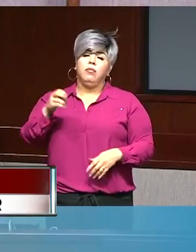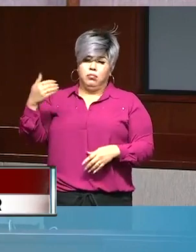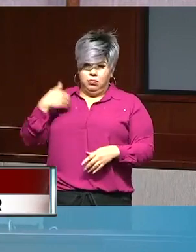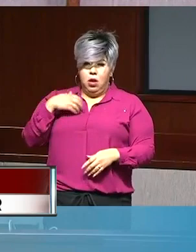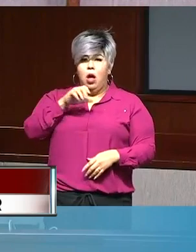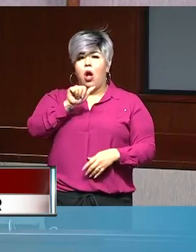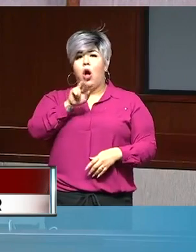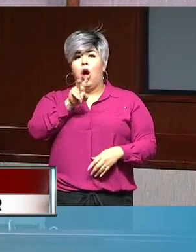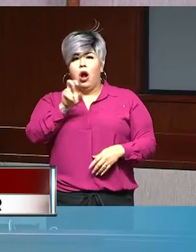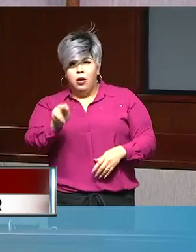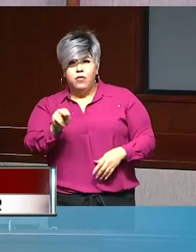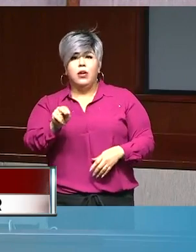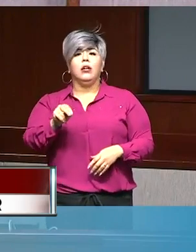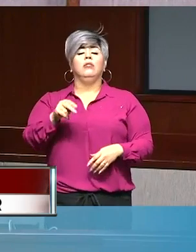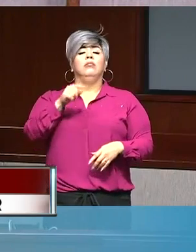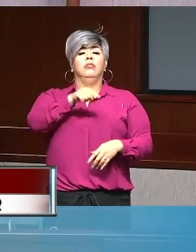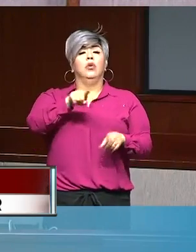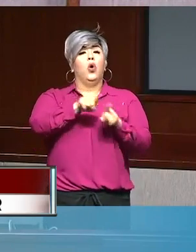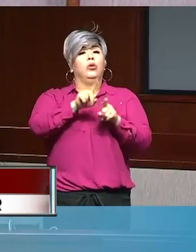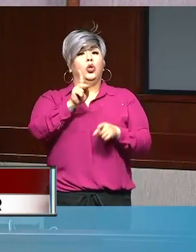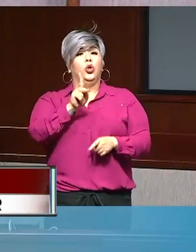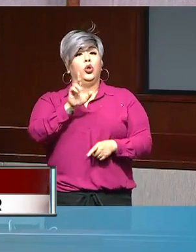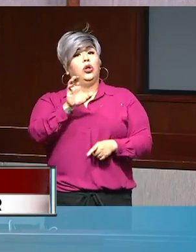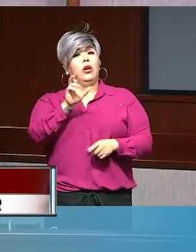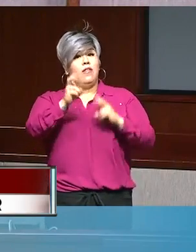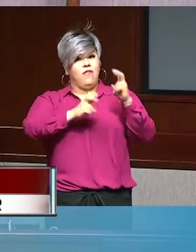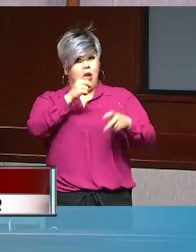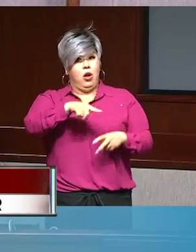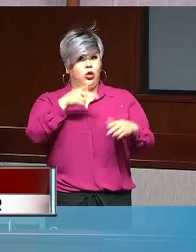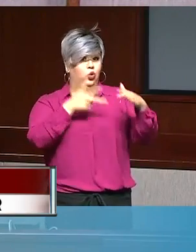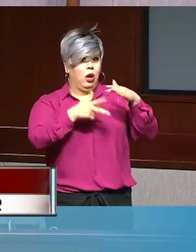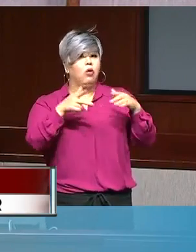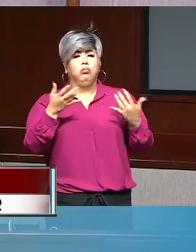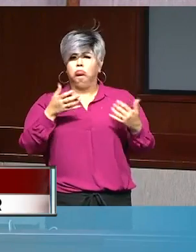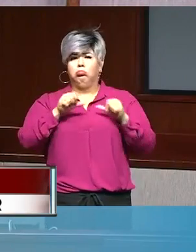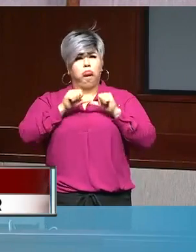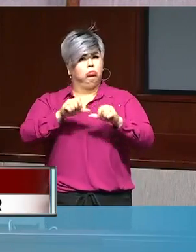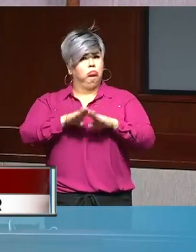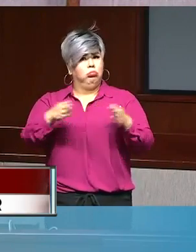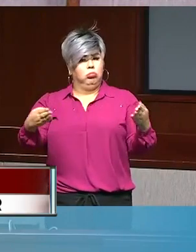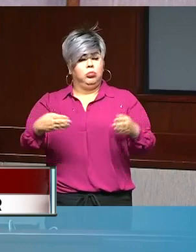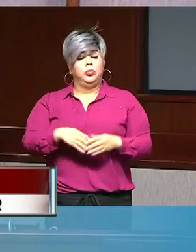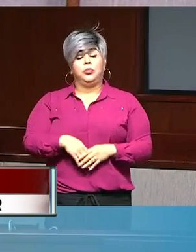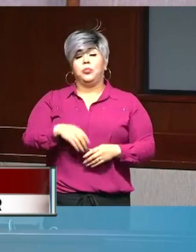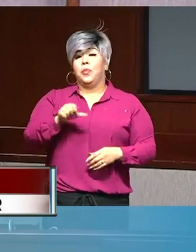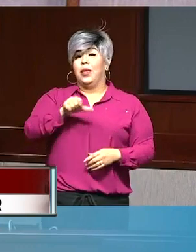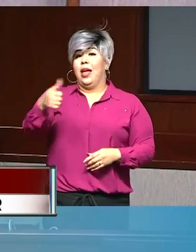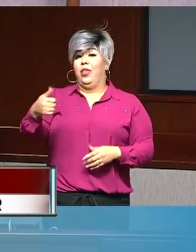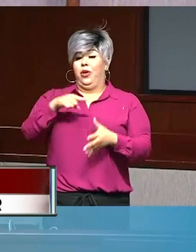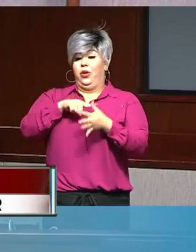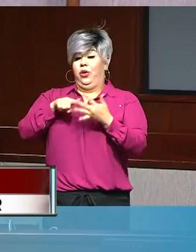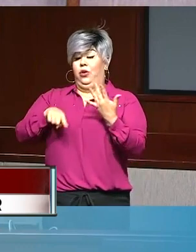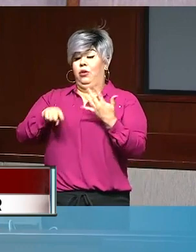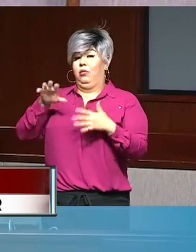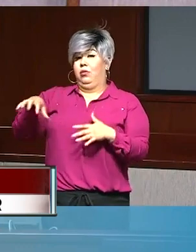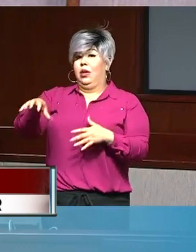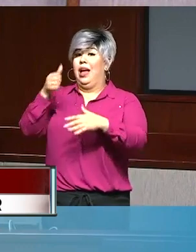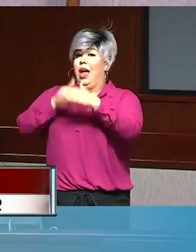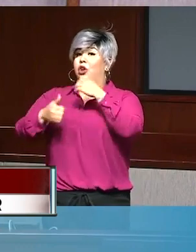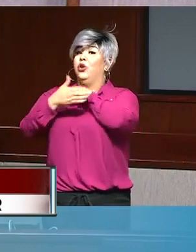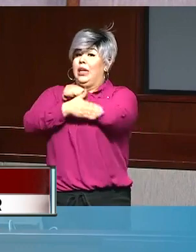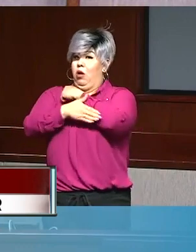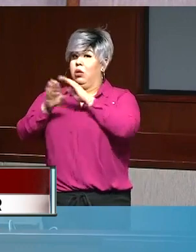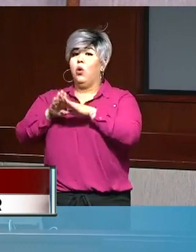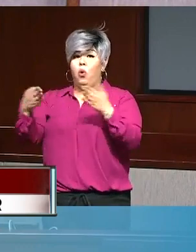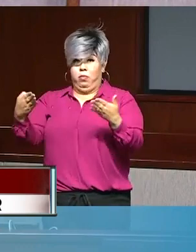and the Kern County Fairgrounds drive-through locations are still open. The following locations are county-sponsored sites that remain